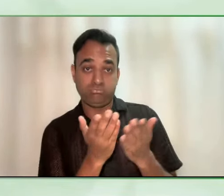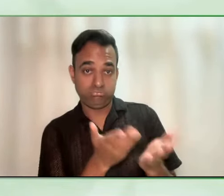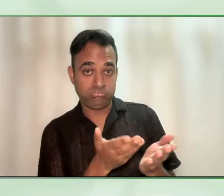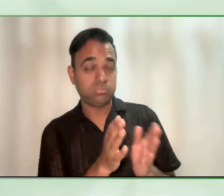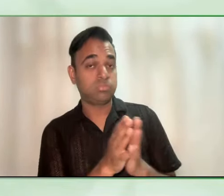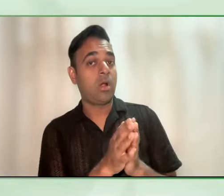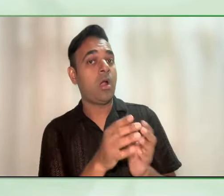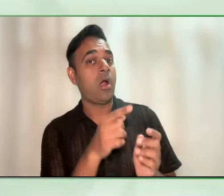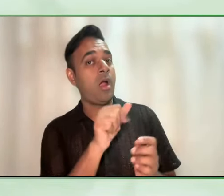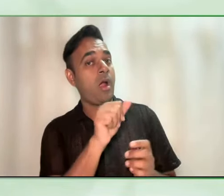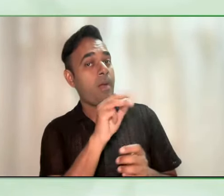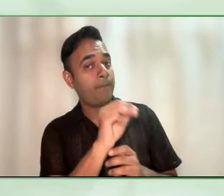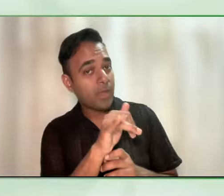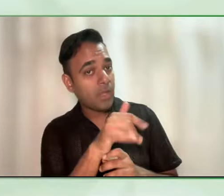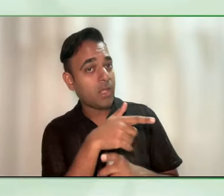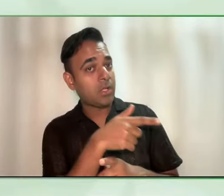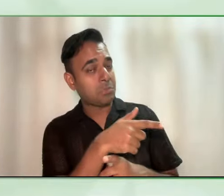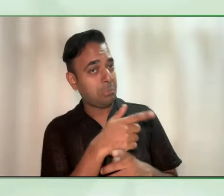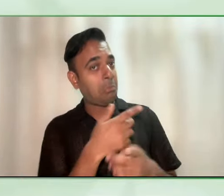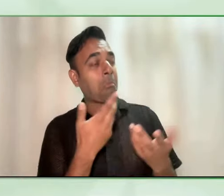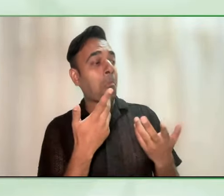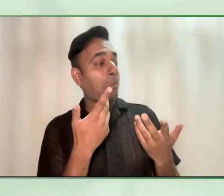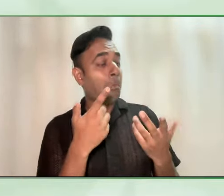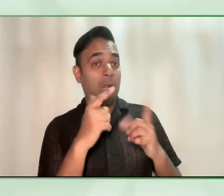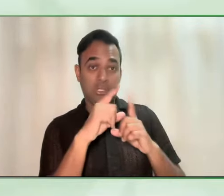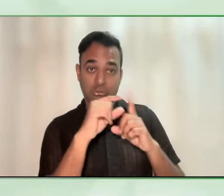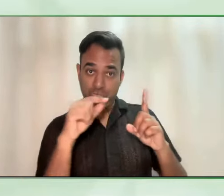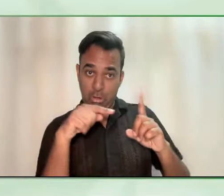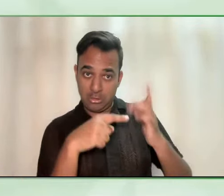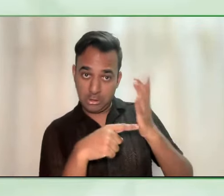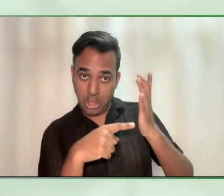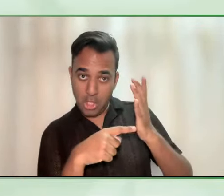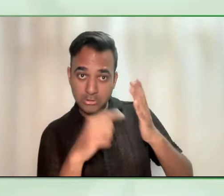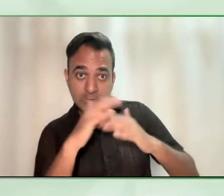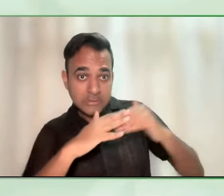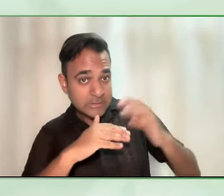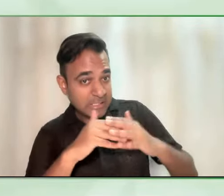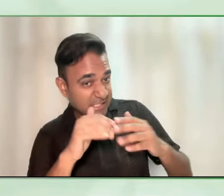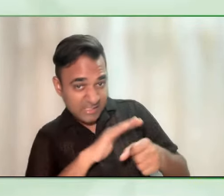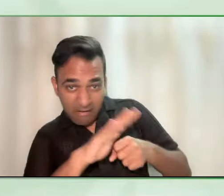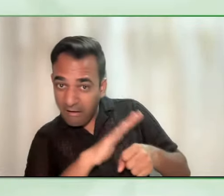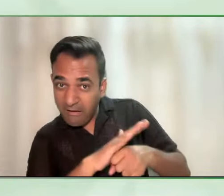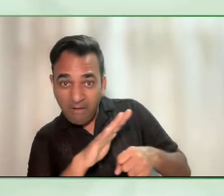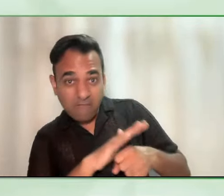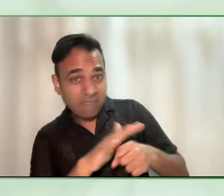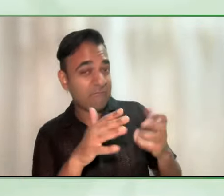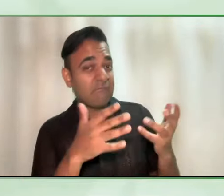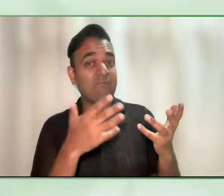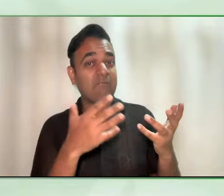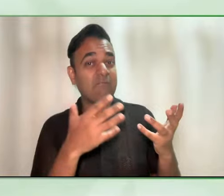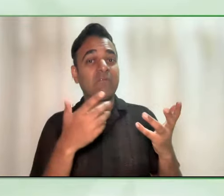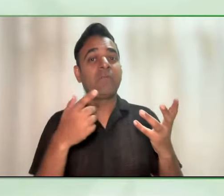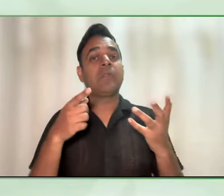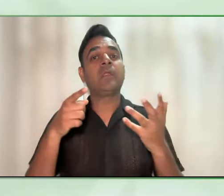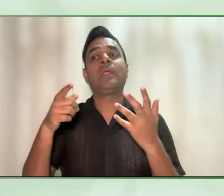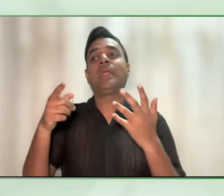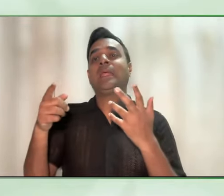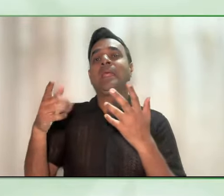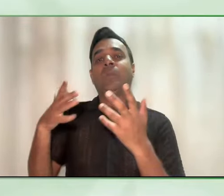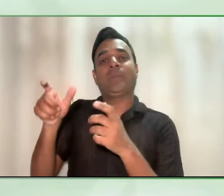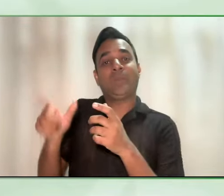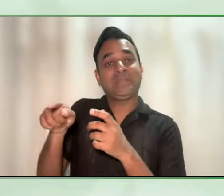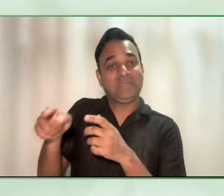gaps in knowledge and in skills that people outside the strict community of experts have around these type of